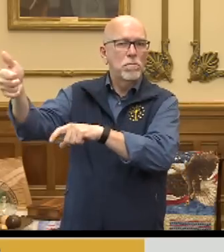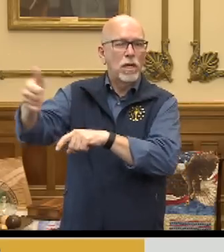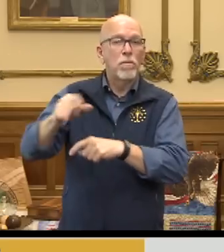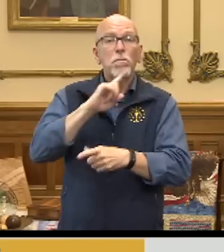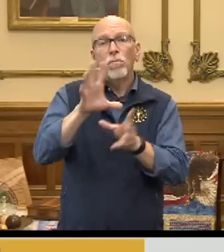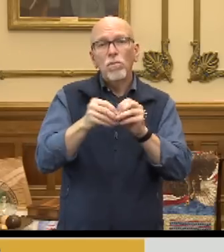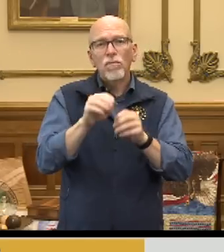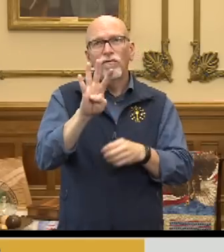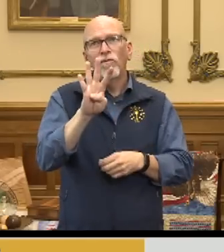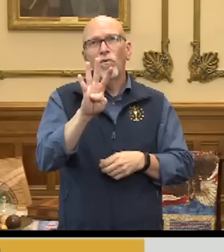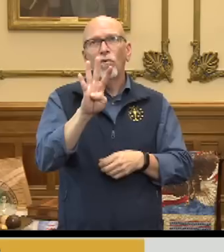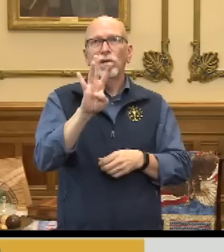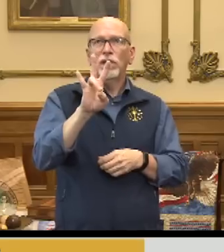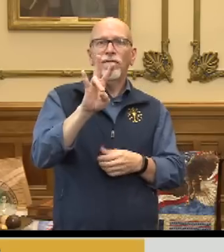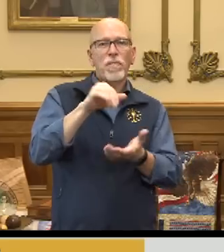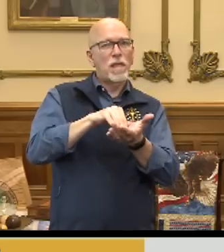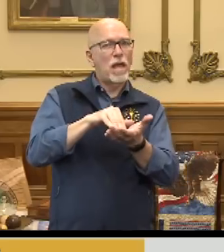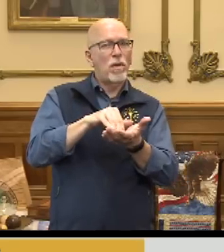of